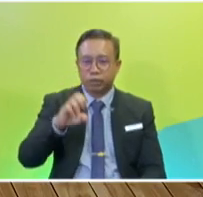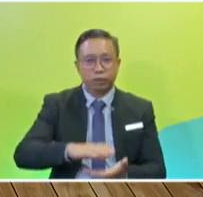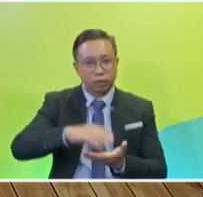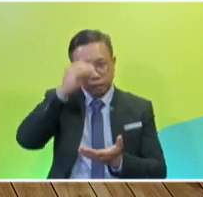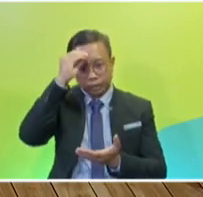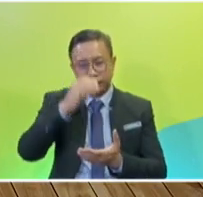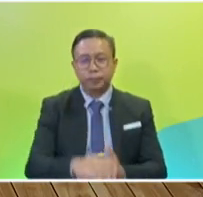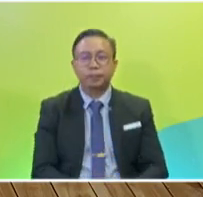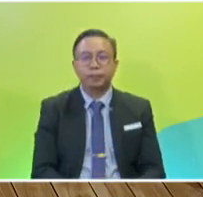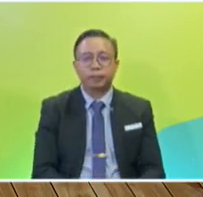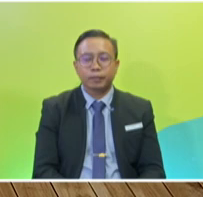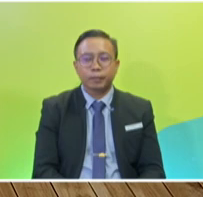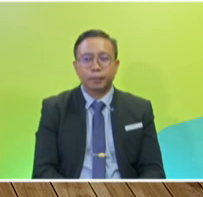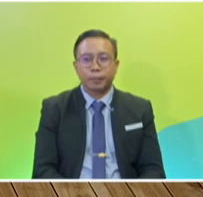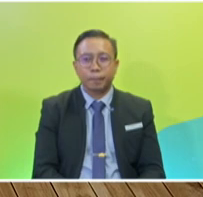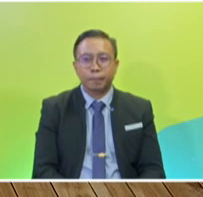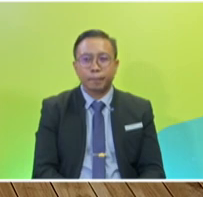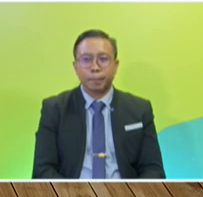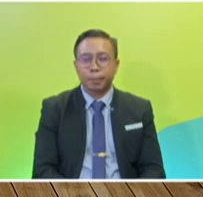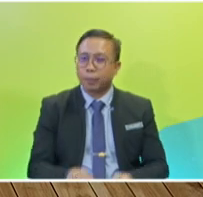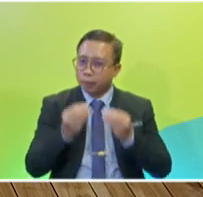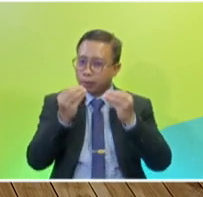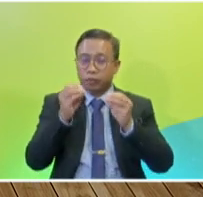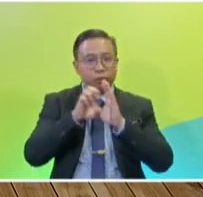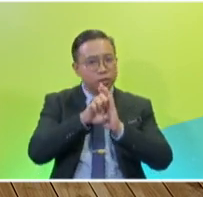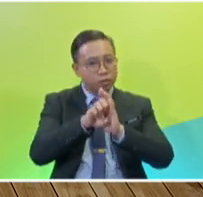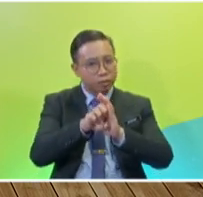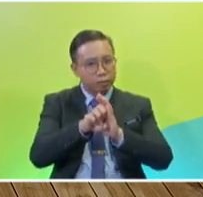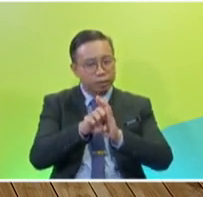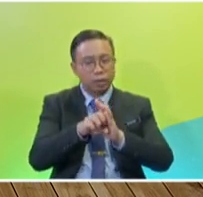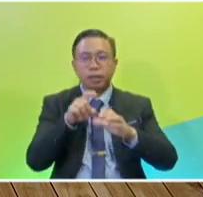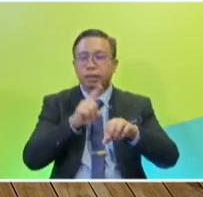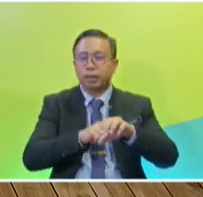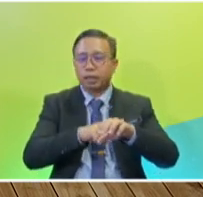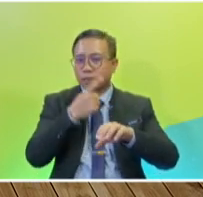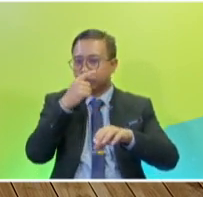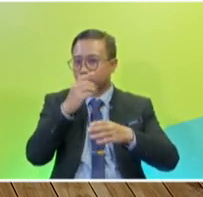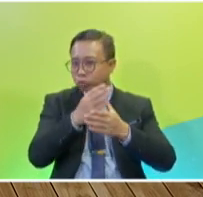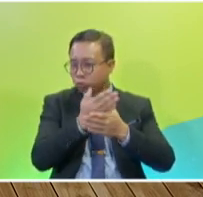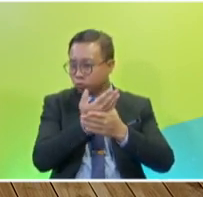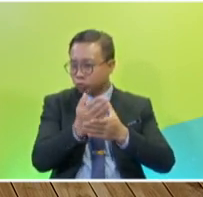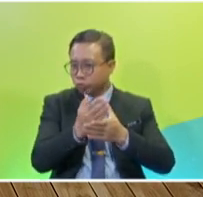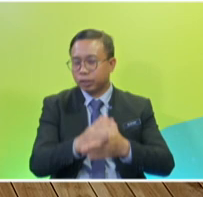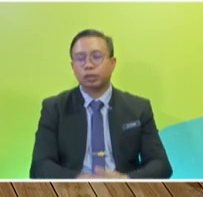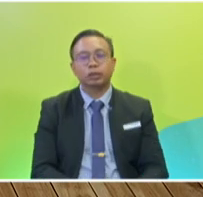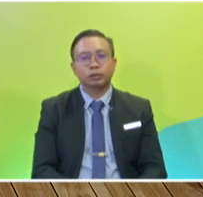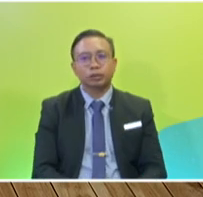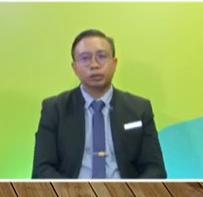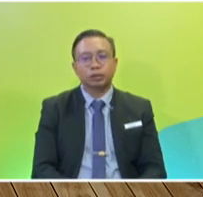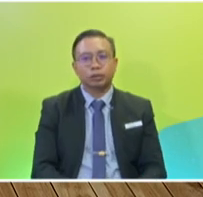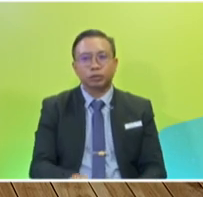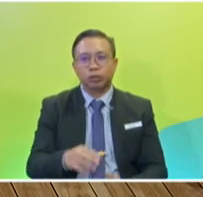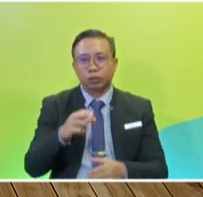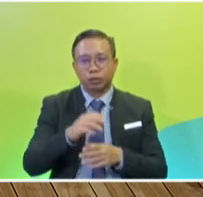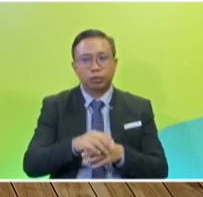Okay. Mm-hmm. Now, let me just give you an example, as this is about time to spare. Some students out there, teenagers, you love